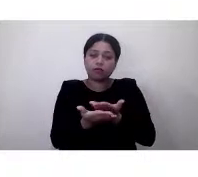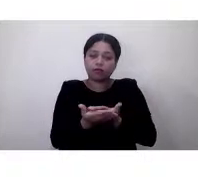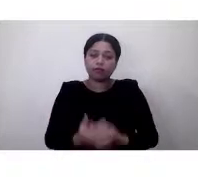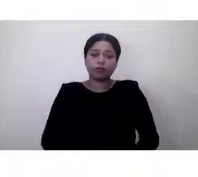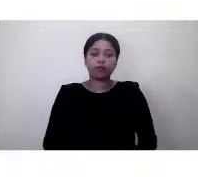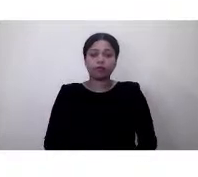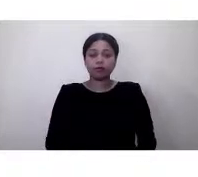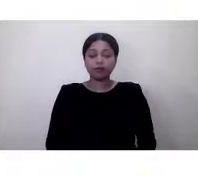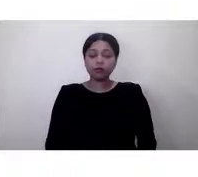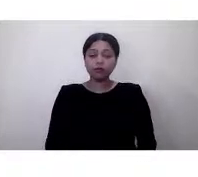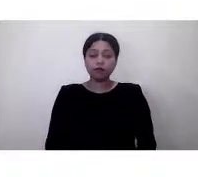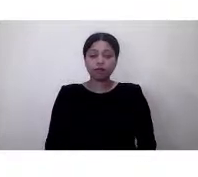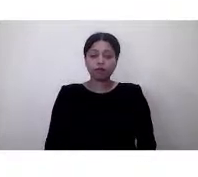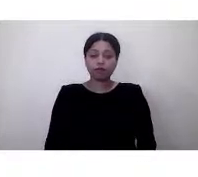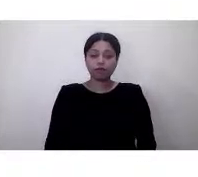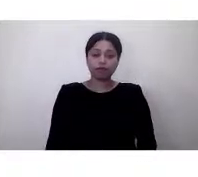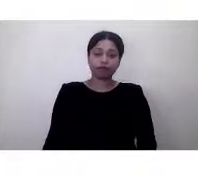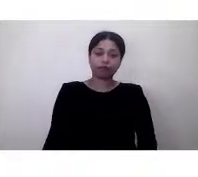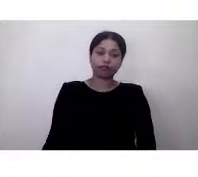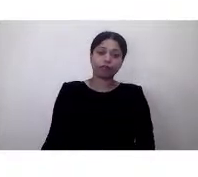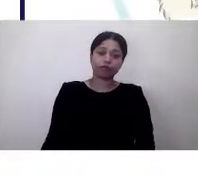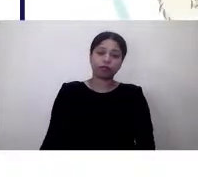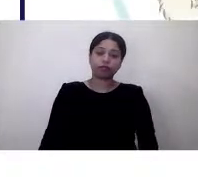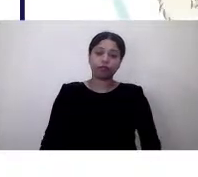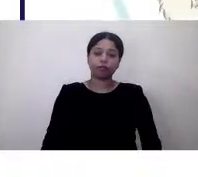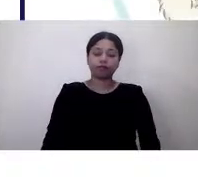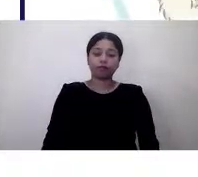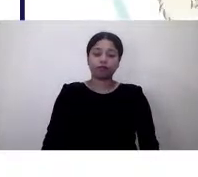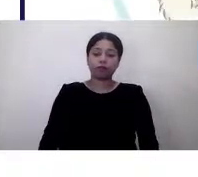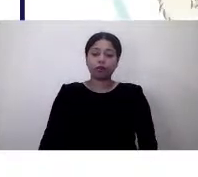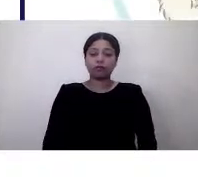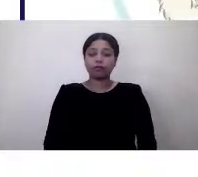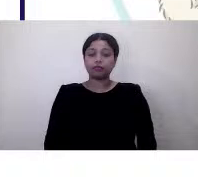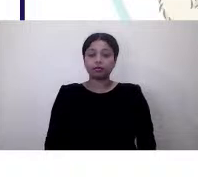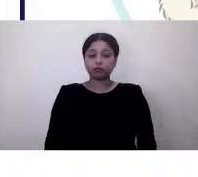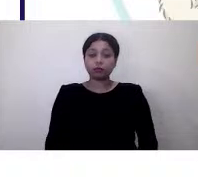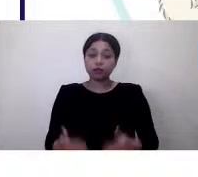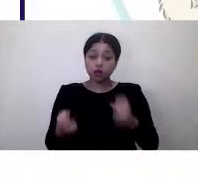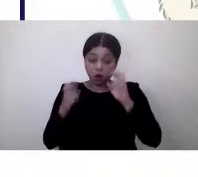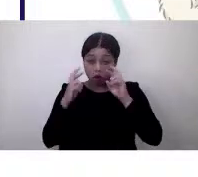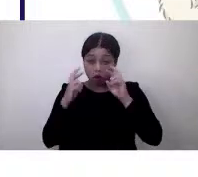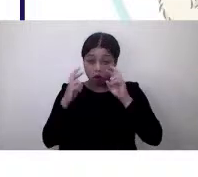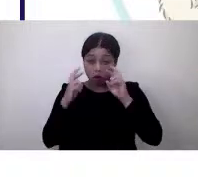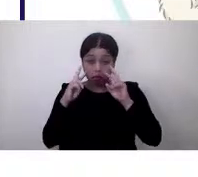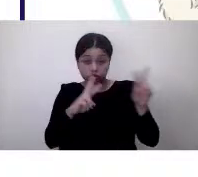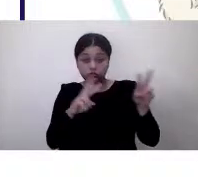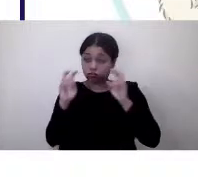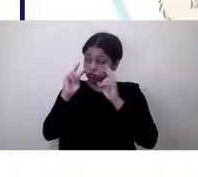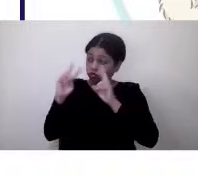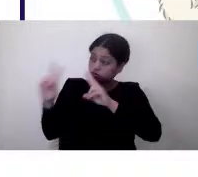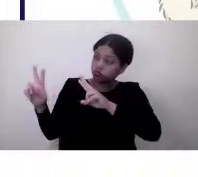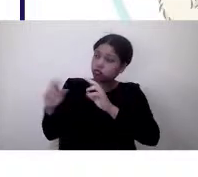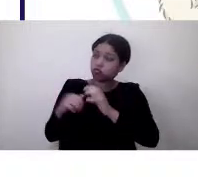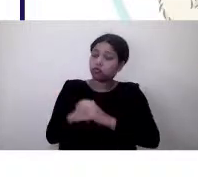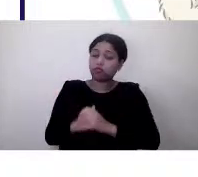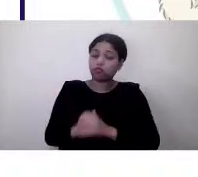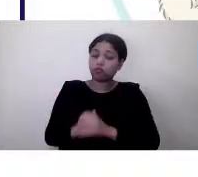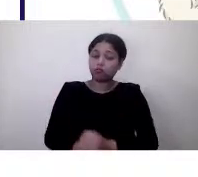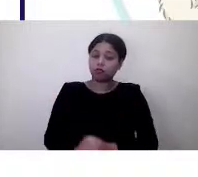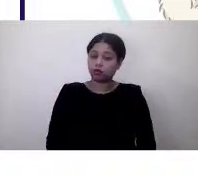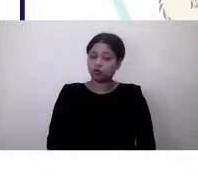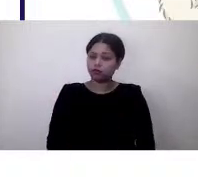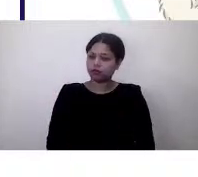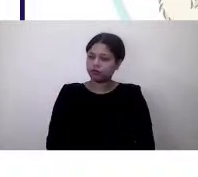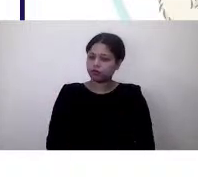I want you now to look at the screen and tell me, do you have polar bears in your country? Do